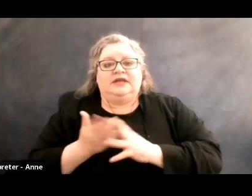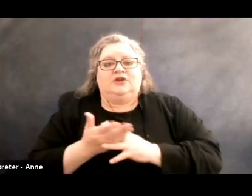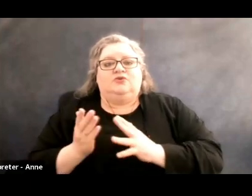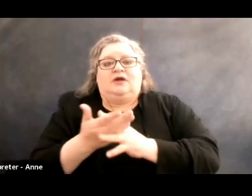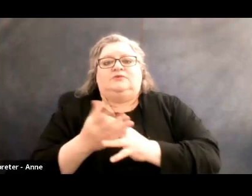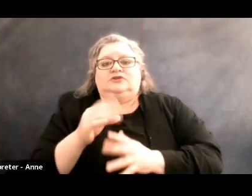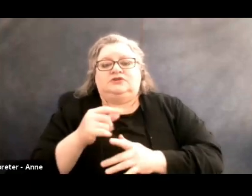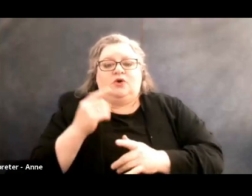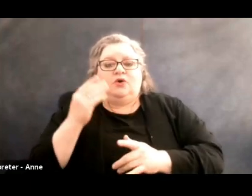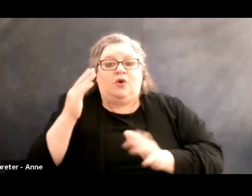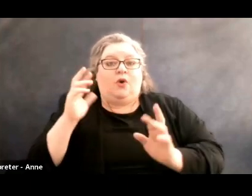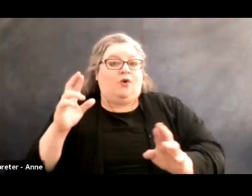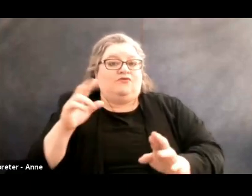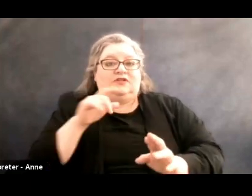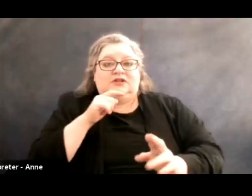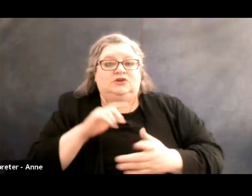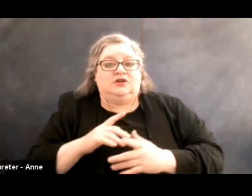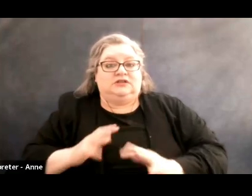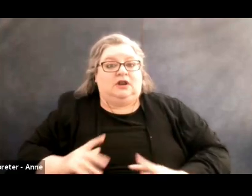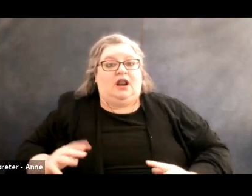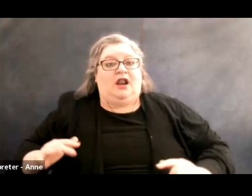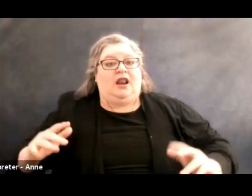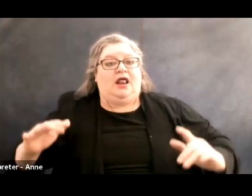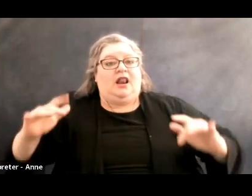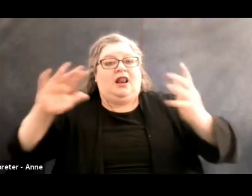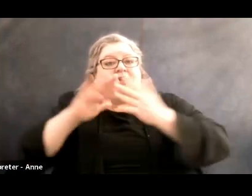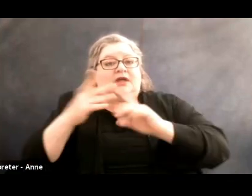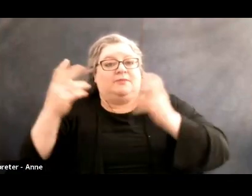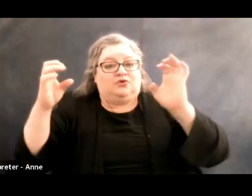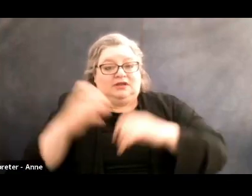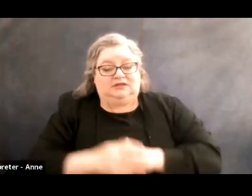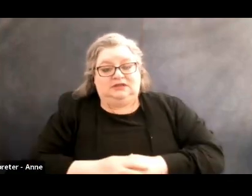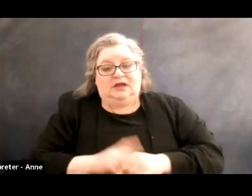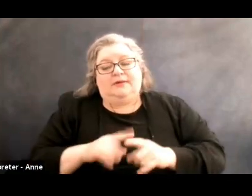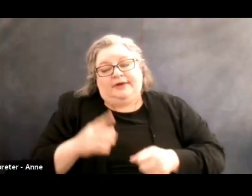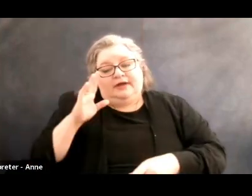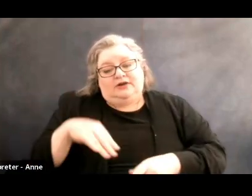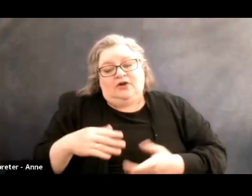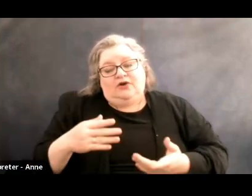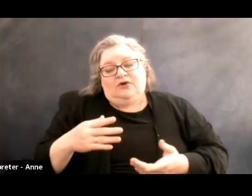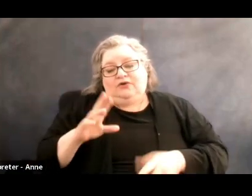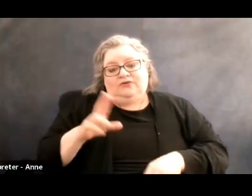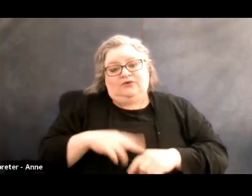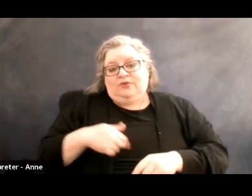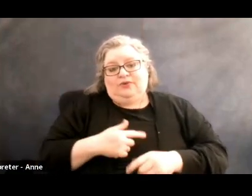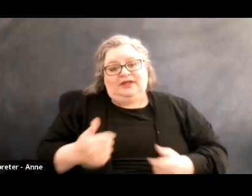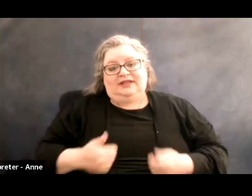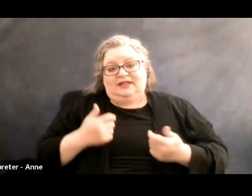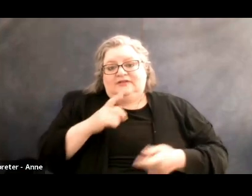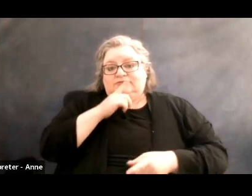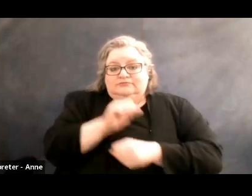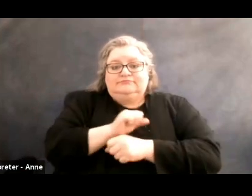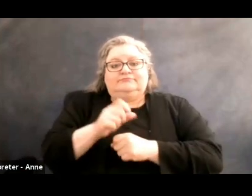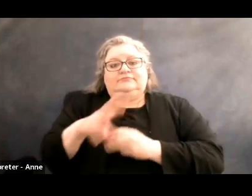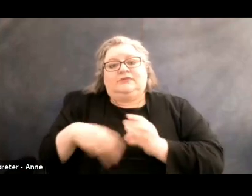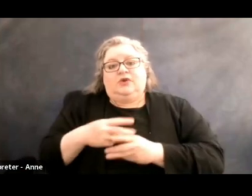get all the way up to a crisis. But we also know we live in a real world. And sometimes we do get to that